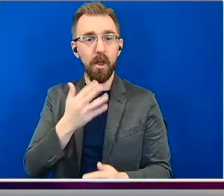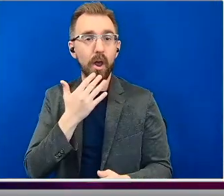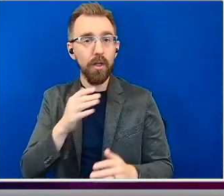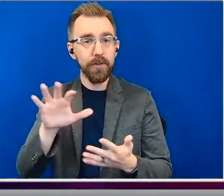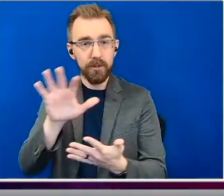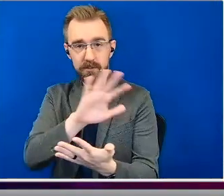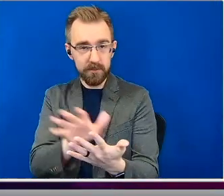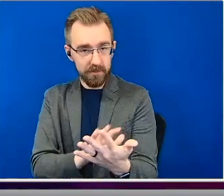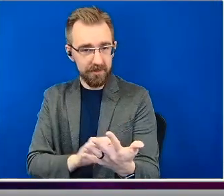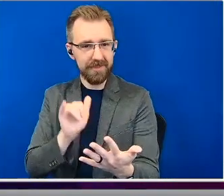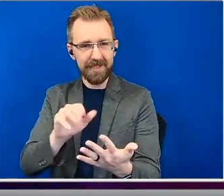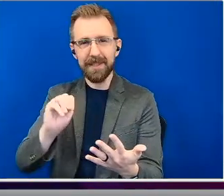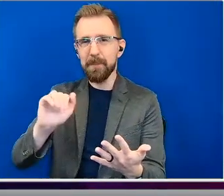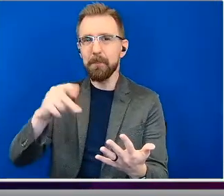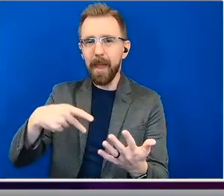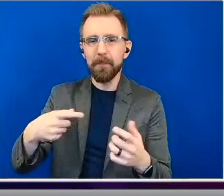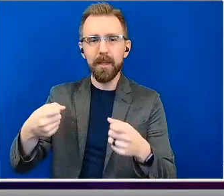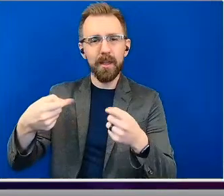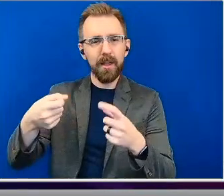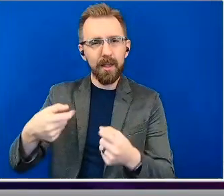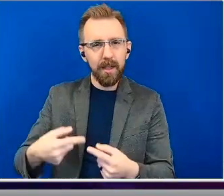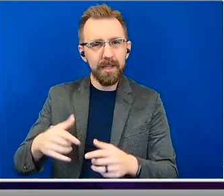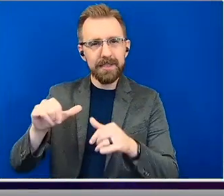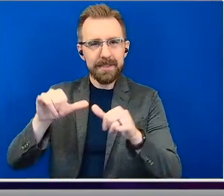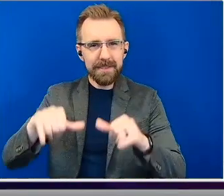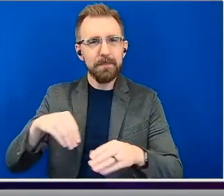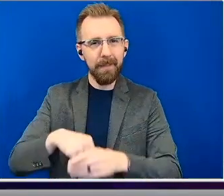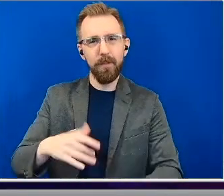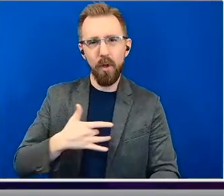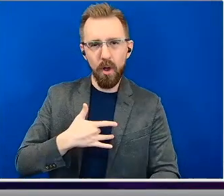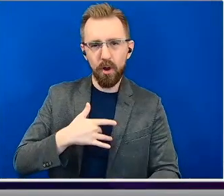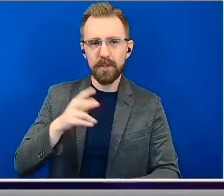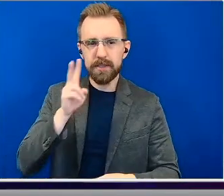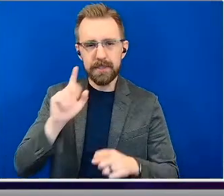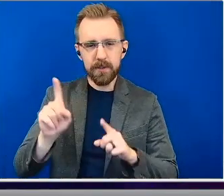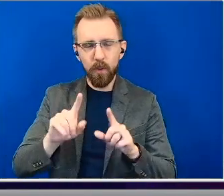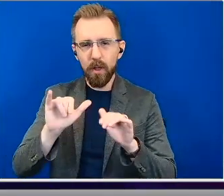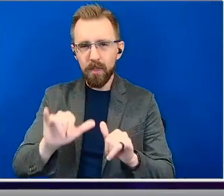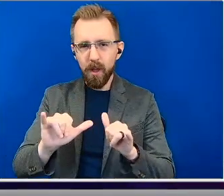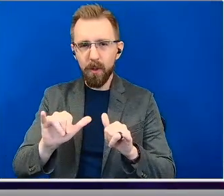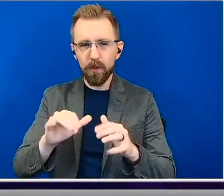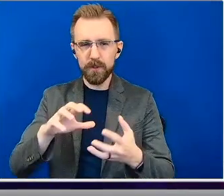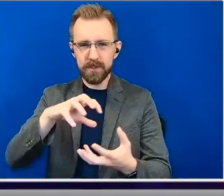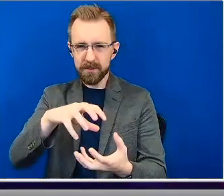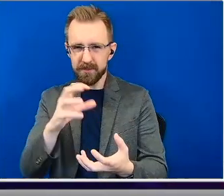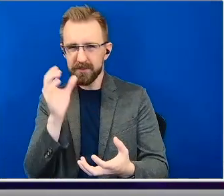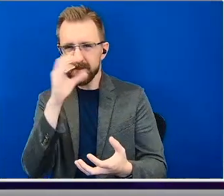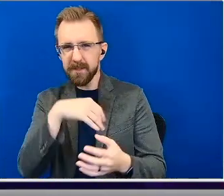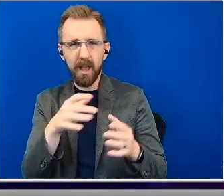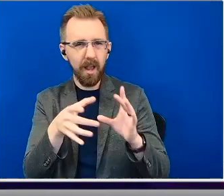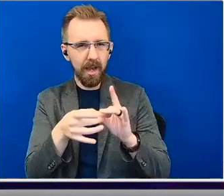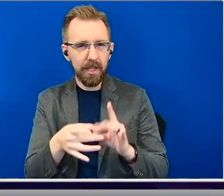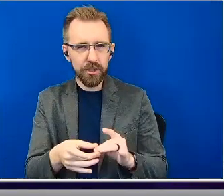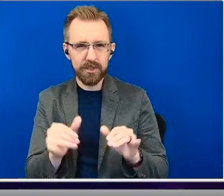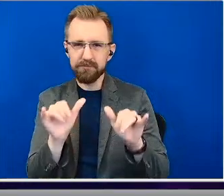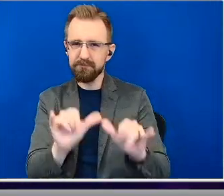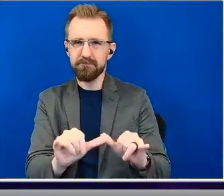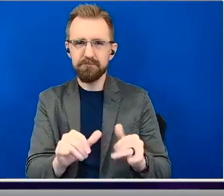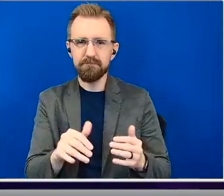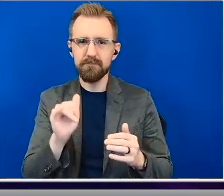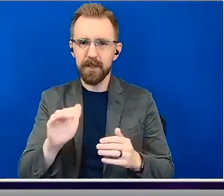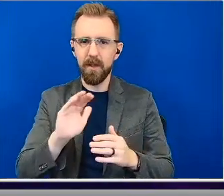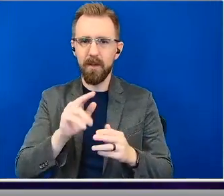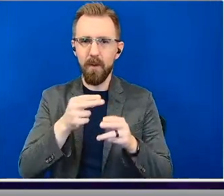the electrical system of the heart and seeing where these abnormal electrical connections reside. So that's called mapping